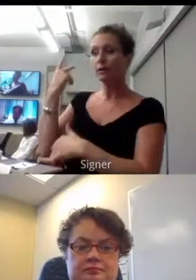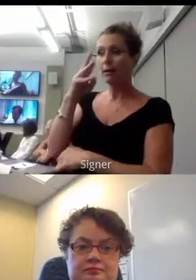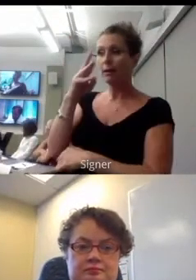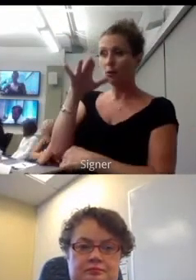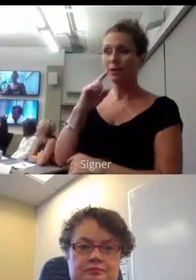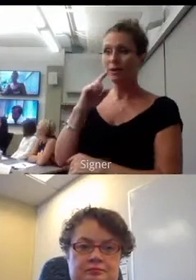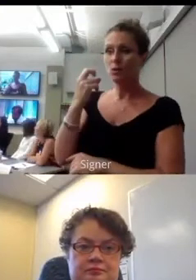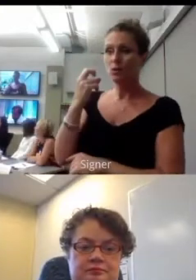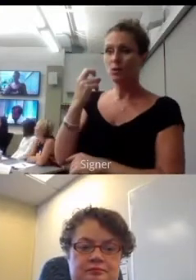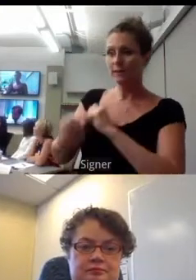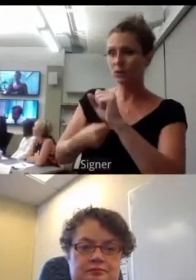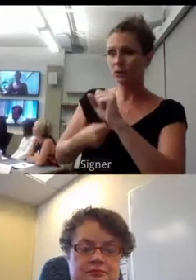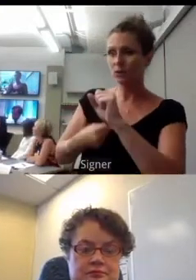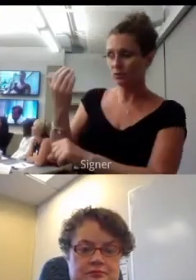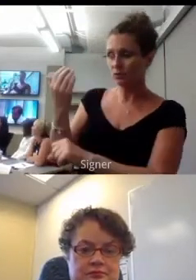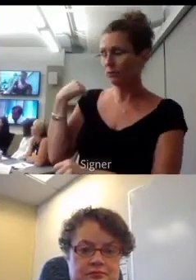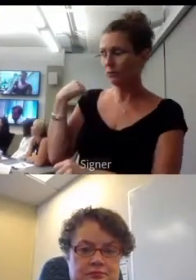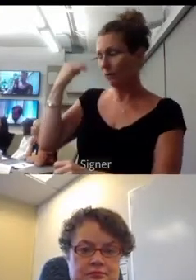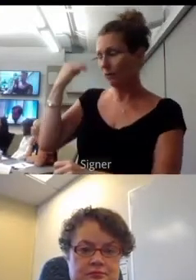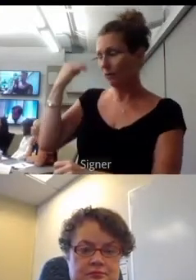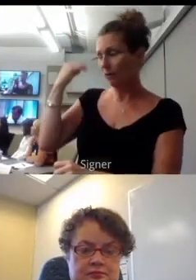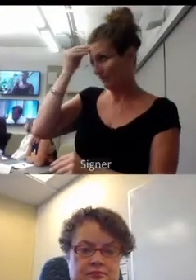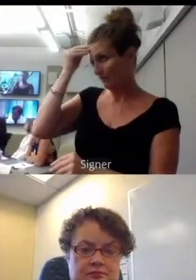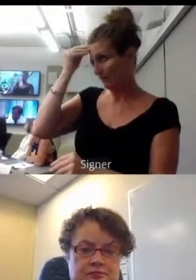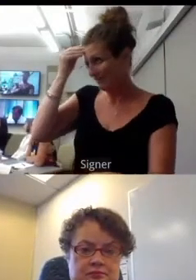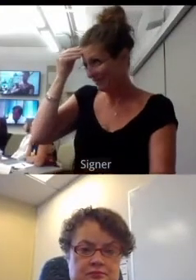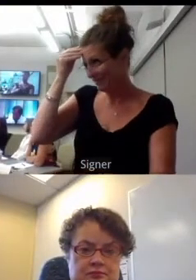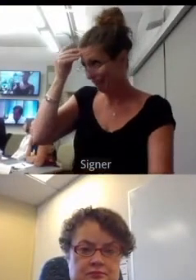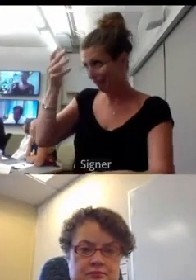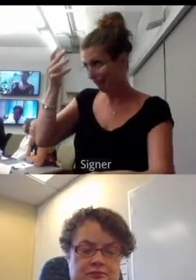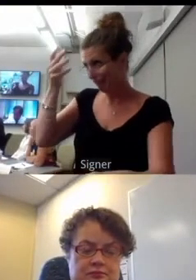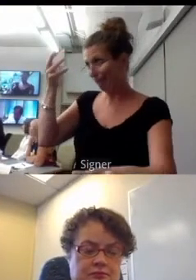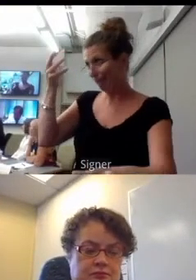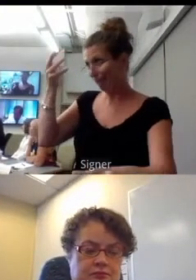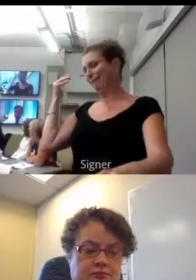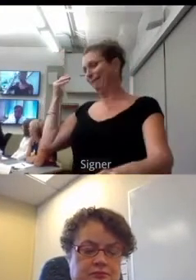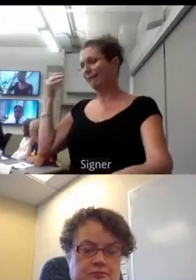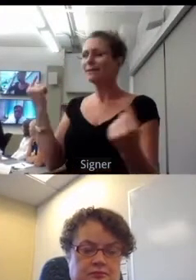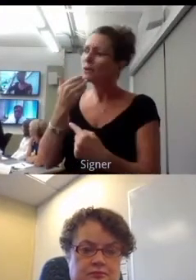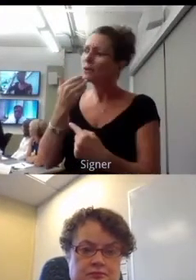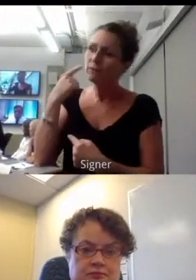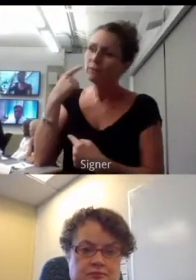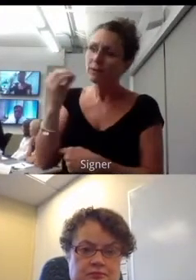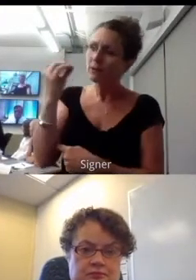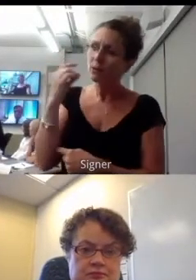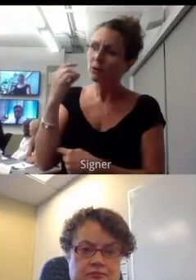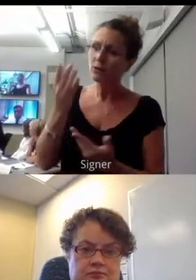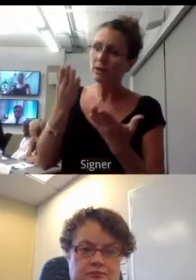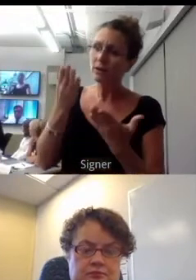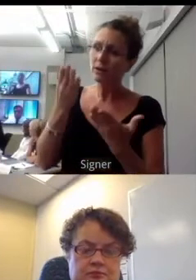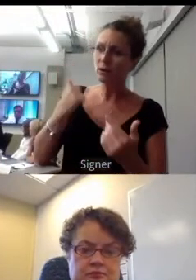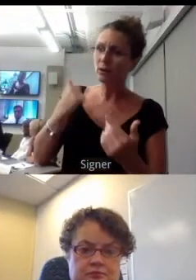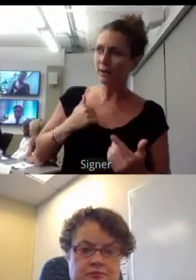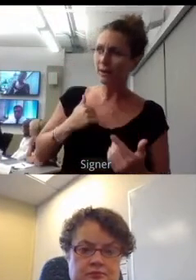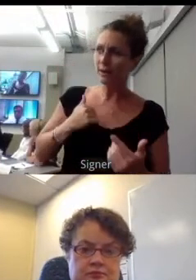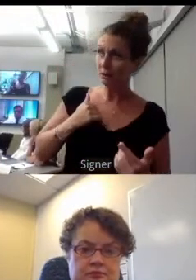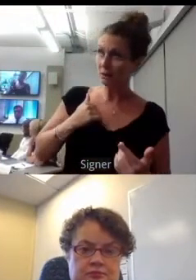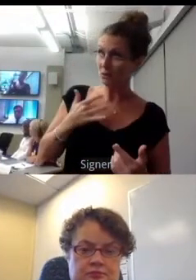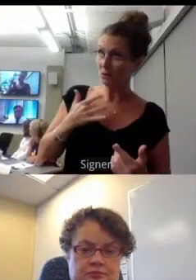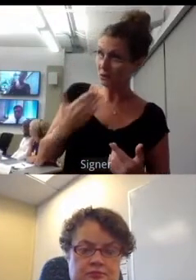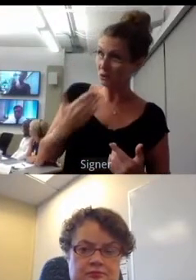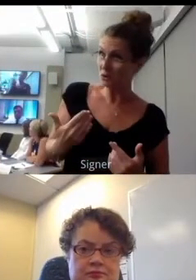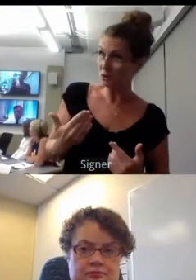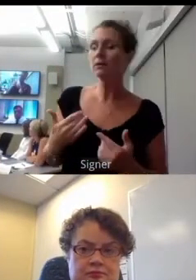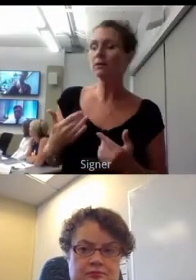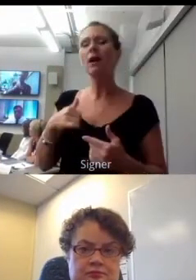time, would this something that you think would have been good for Ontario, and is it something you'd recommend for Canada? I would, but I would stress, I guess what Mayo was saying,